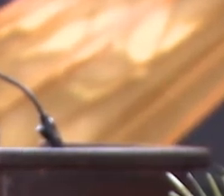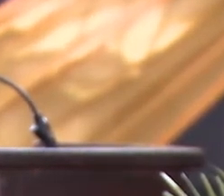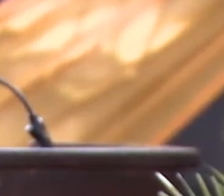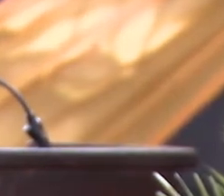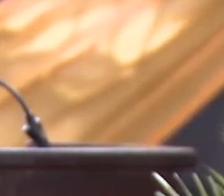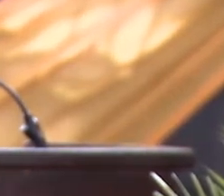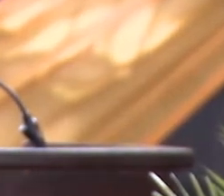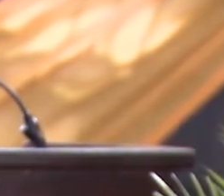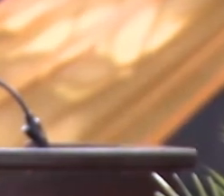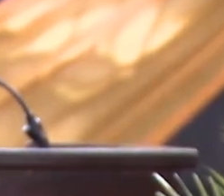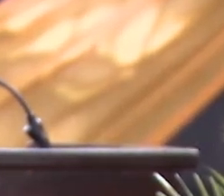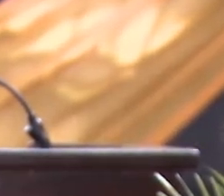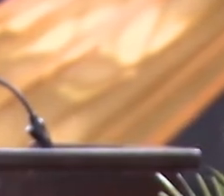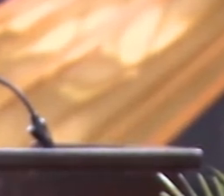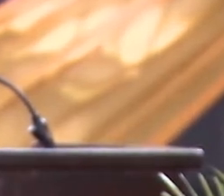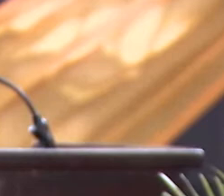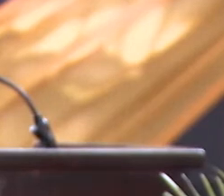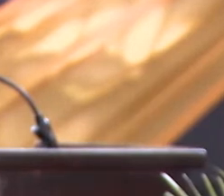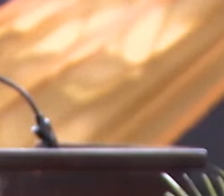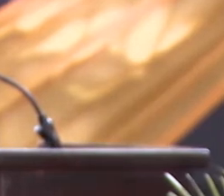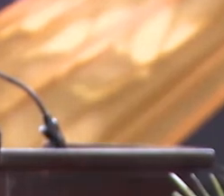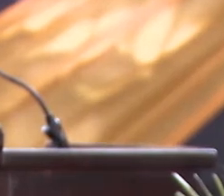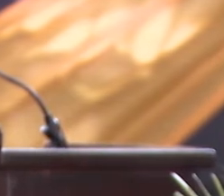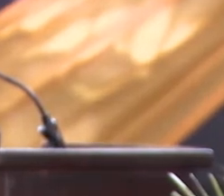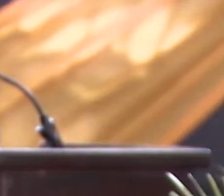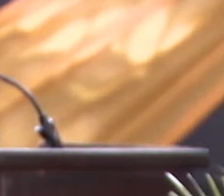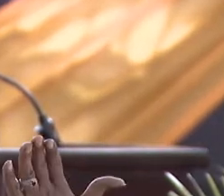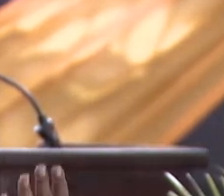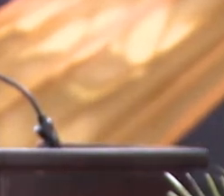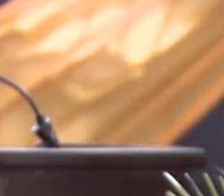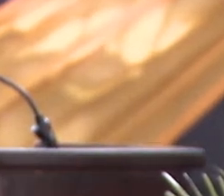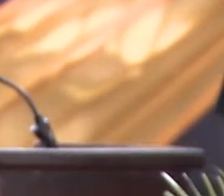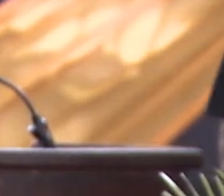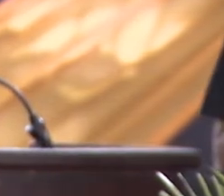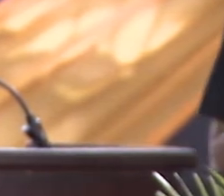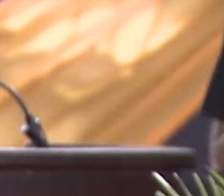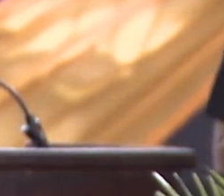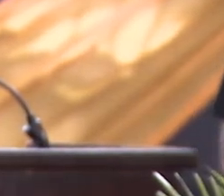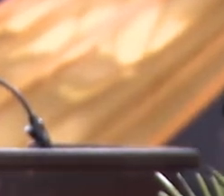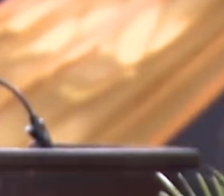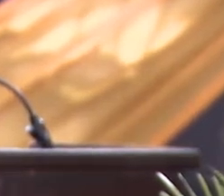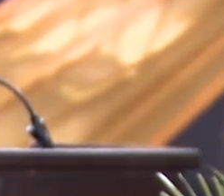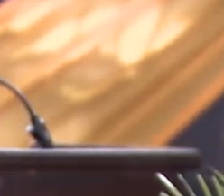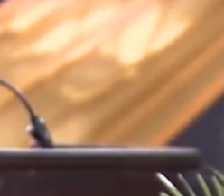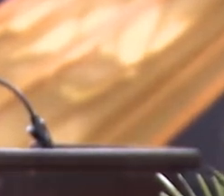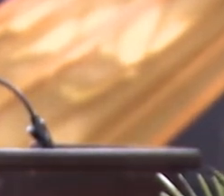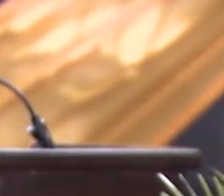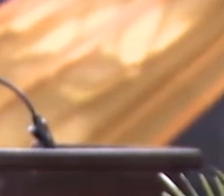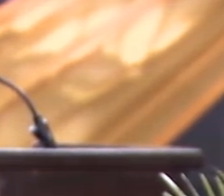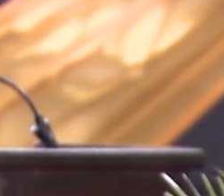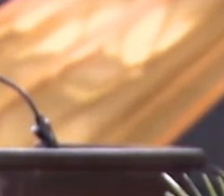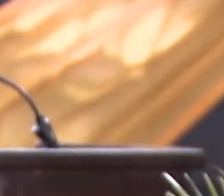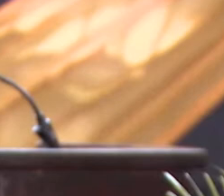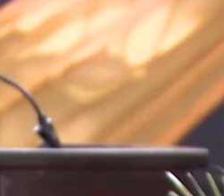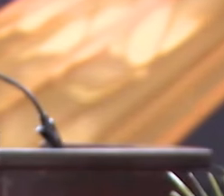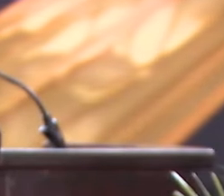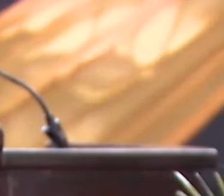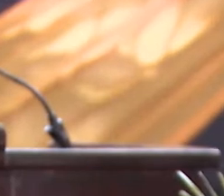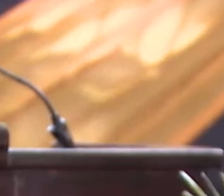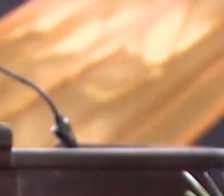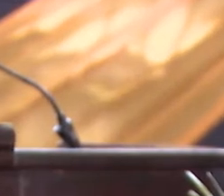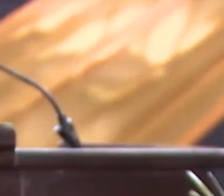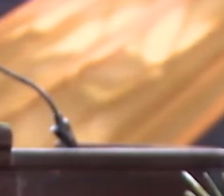through. On my journey, my downs seem many, and my up seem only a few.